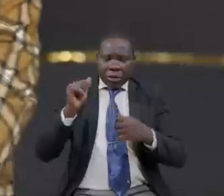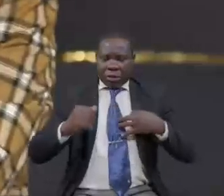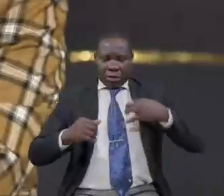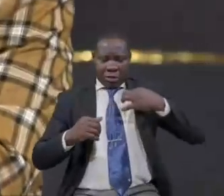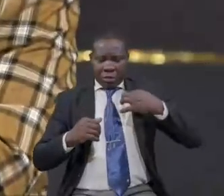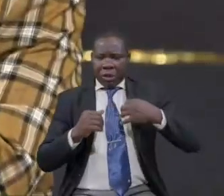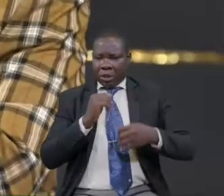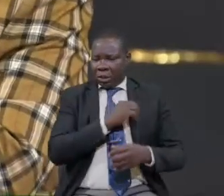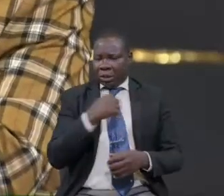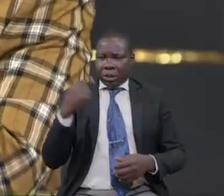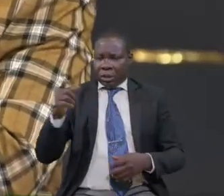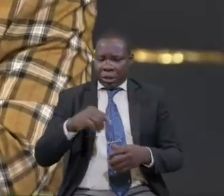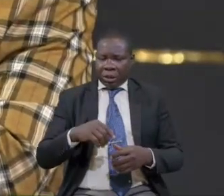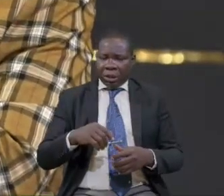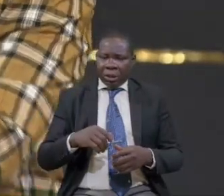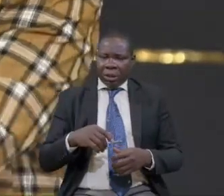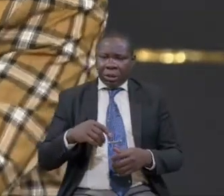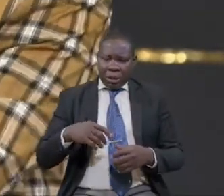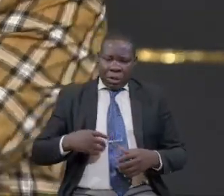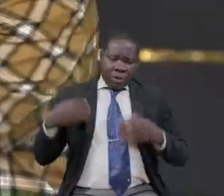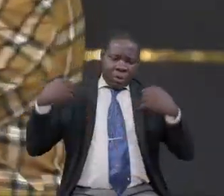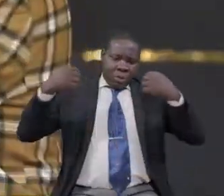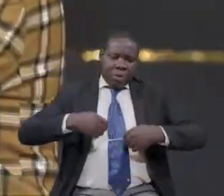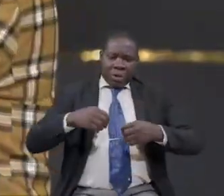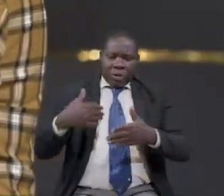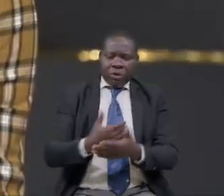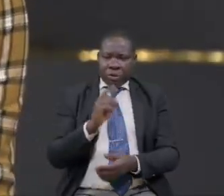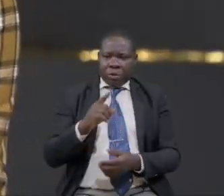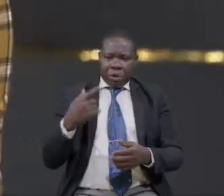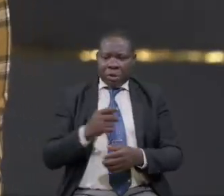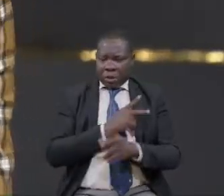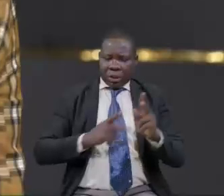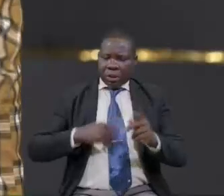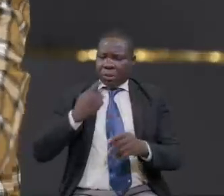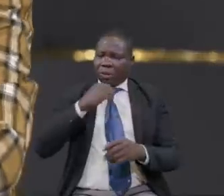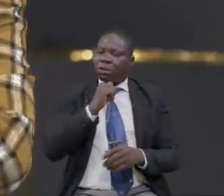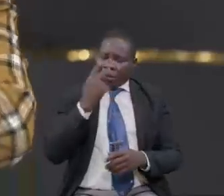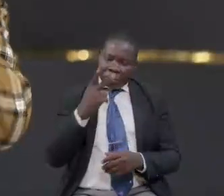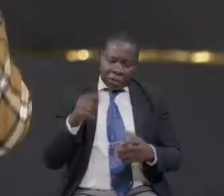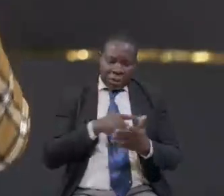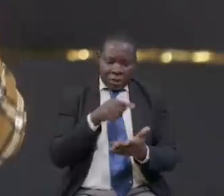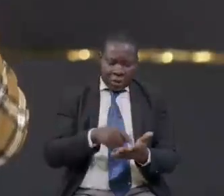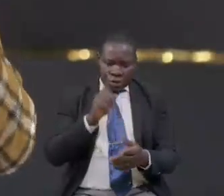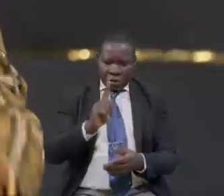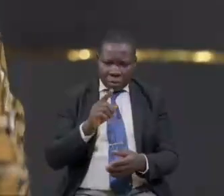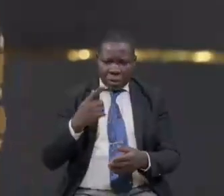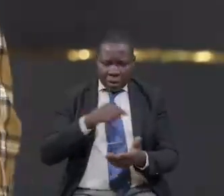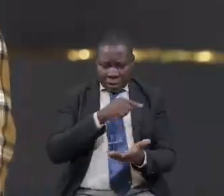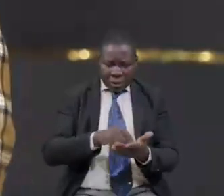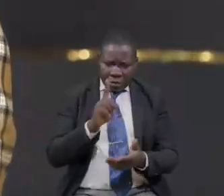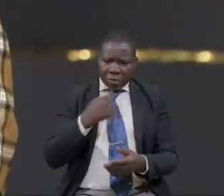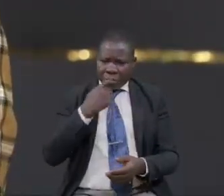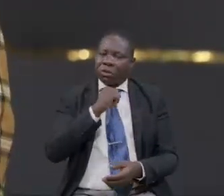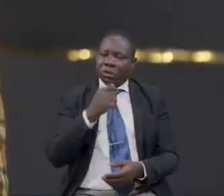not see the king. The king should not see this one. And he removed the garment